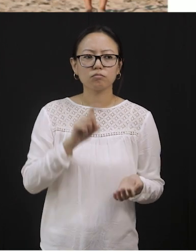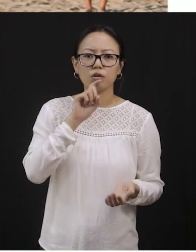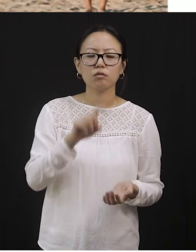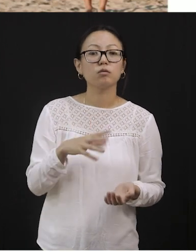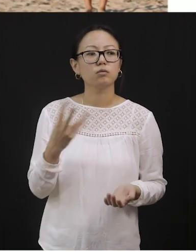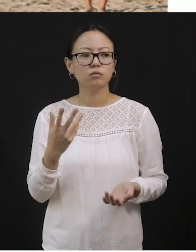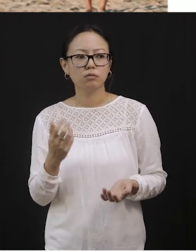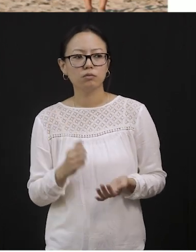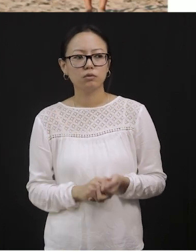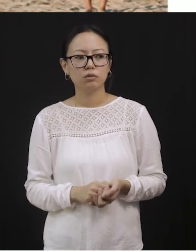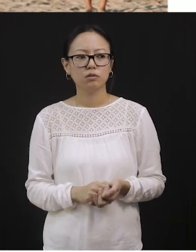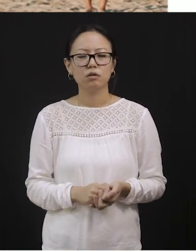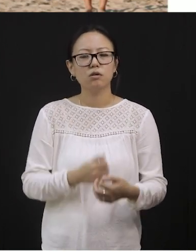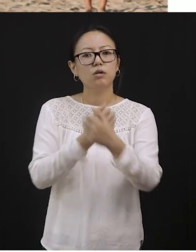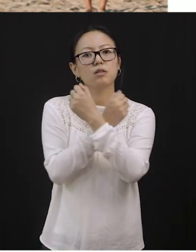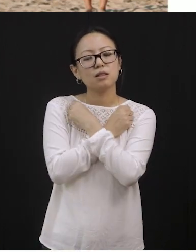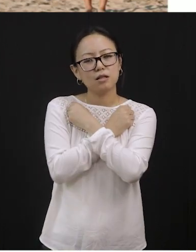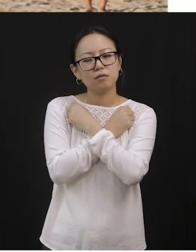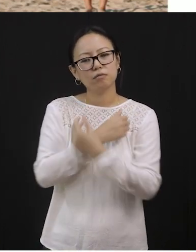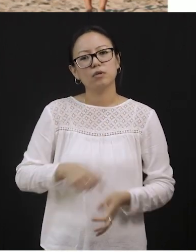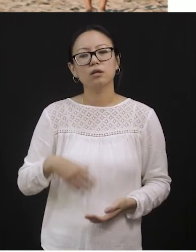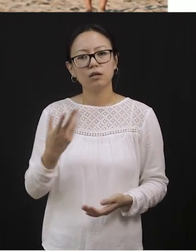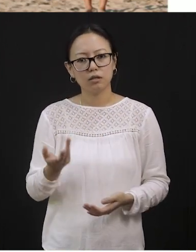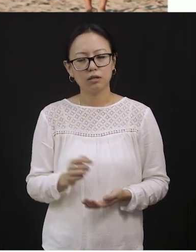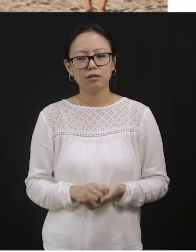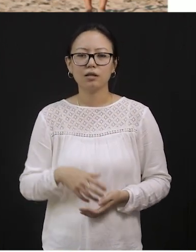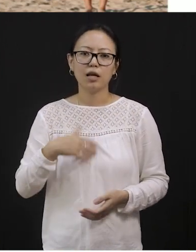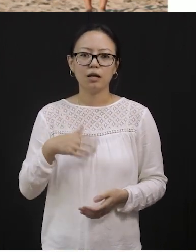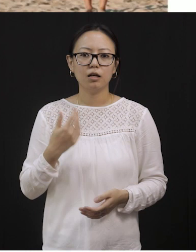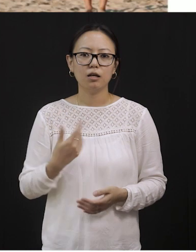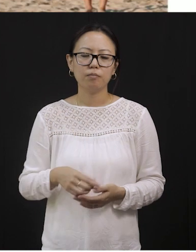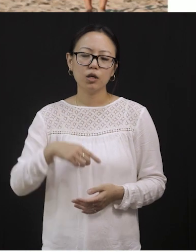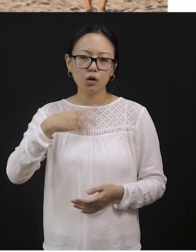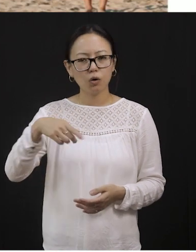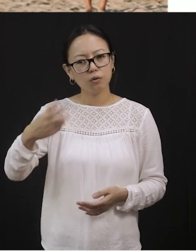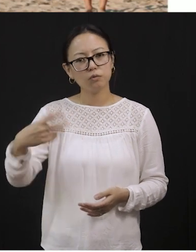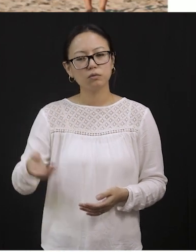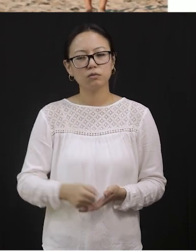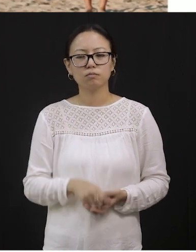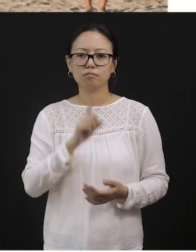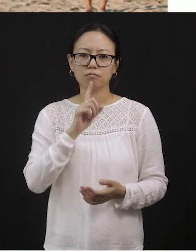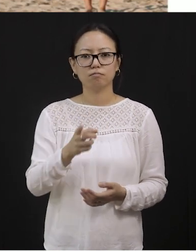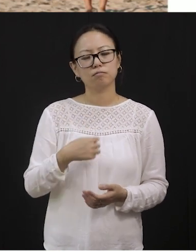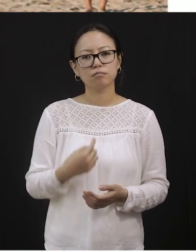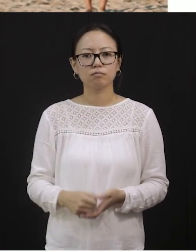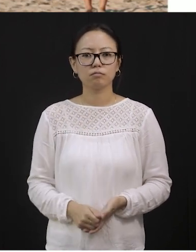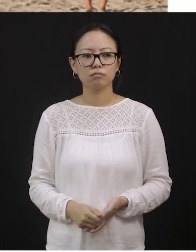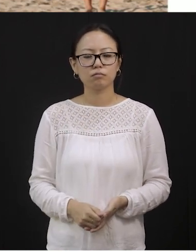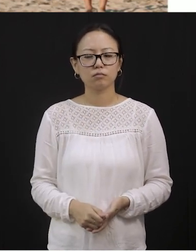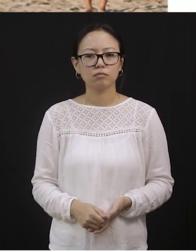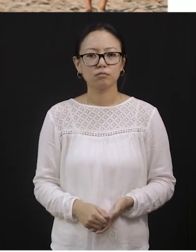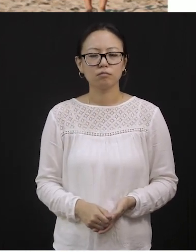we should learn to stay happy in life. We should also learn to stay active, and we should also